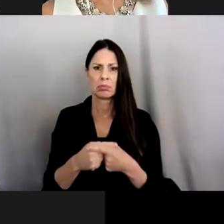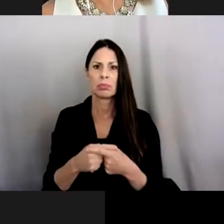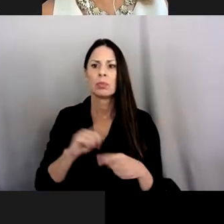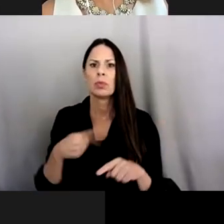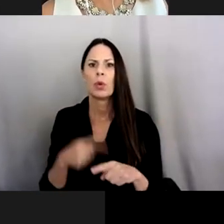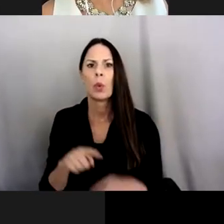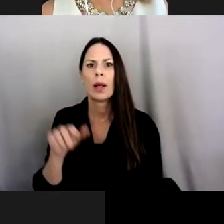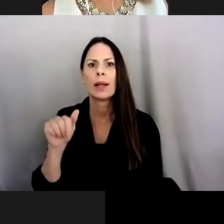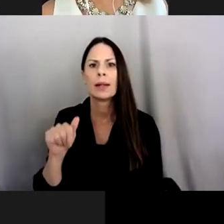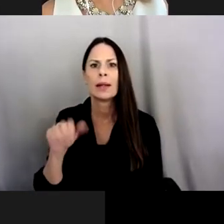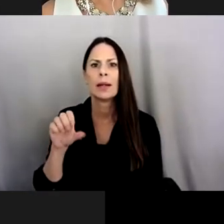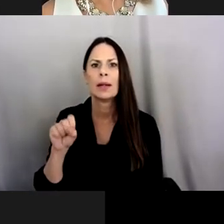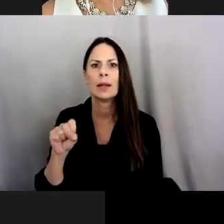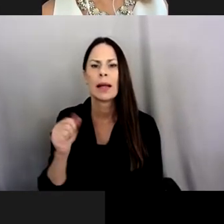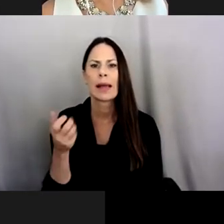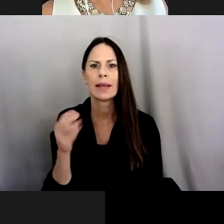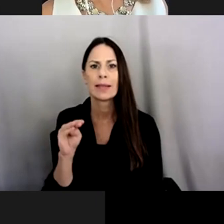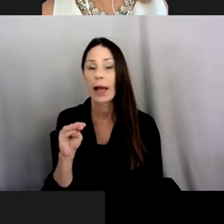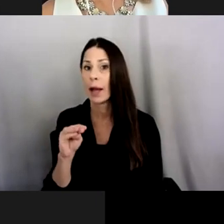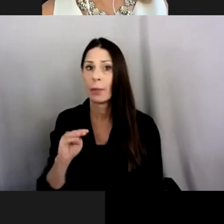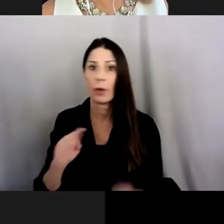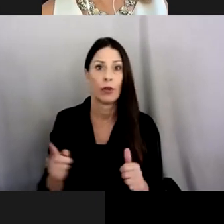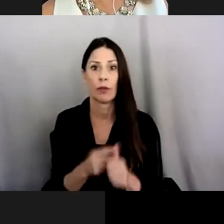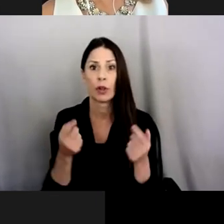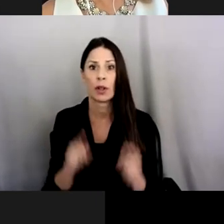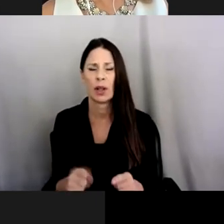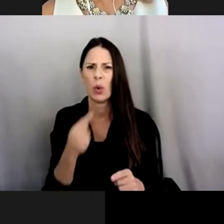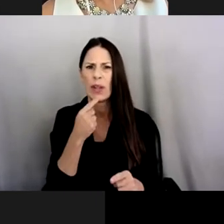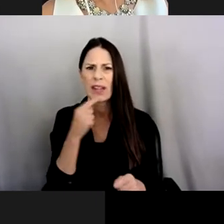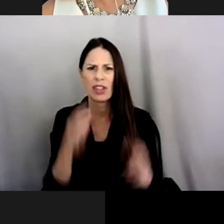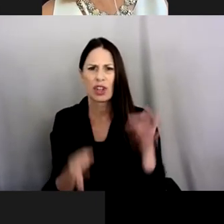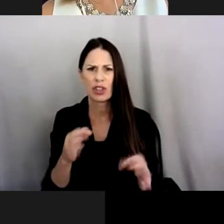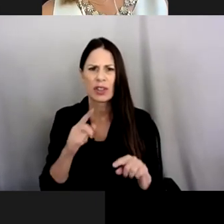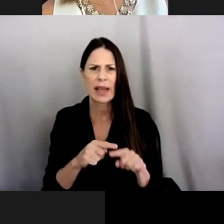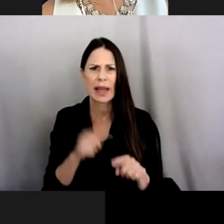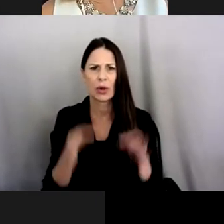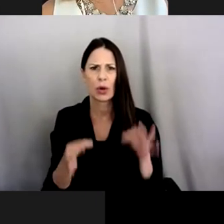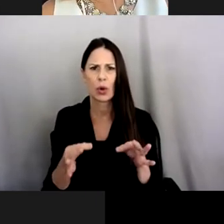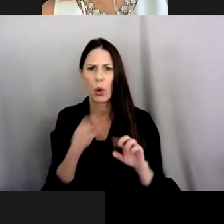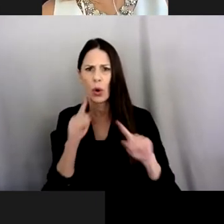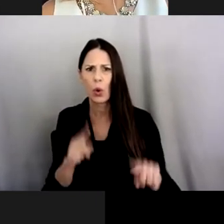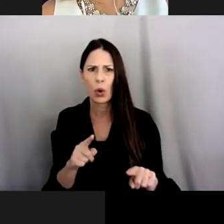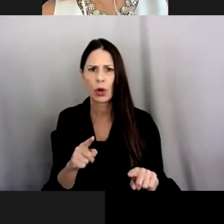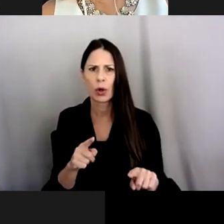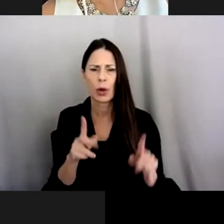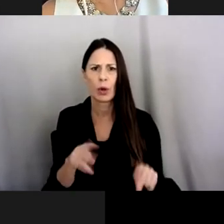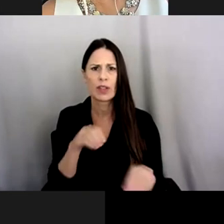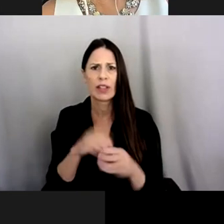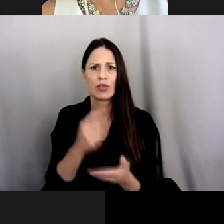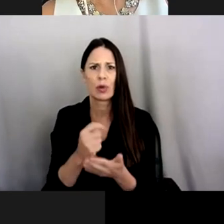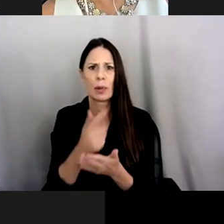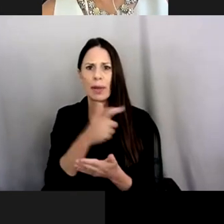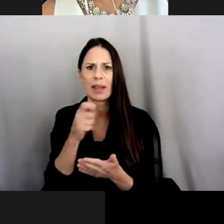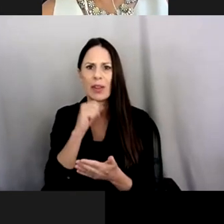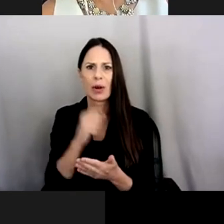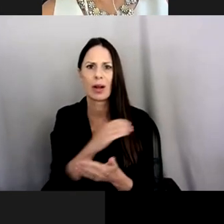play, we were saying that judges can't court order somebody into treatment because they are not clinicians and they're court ordering people into